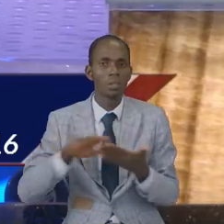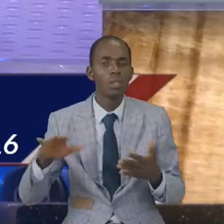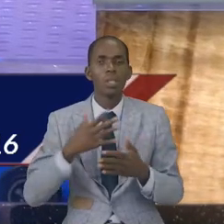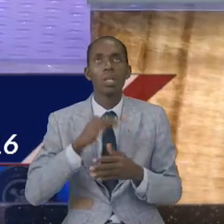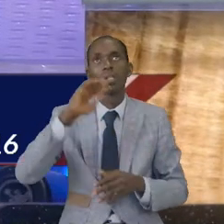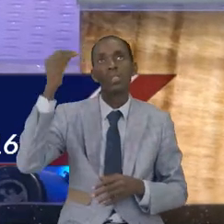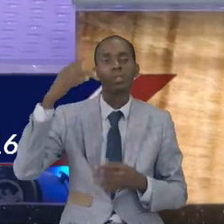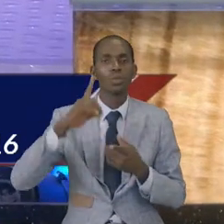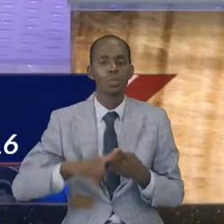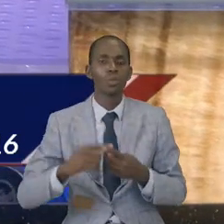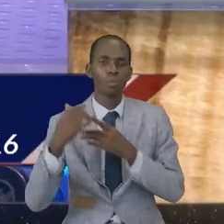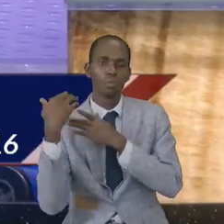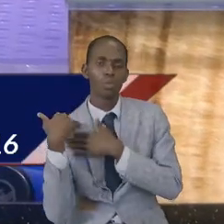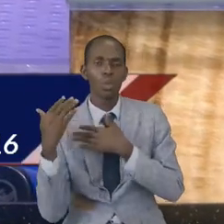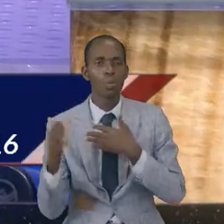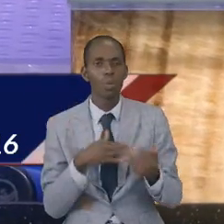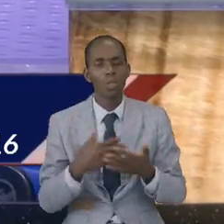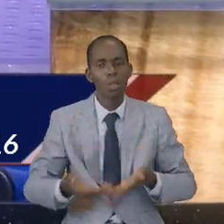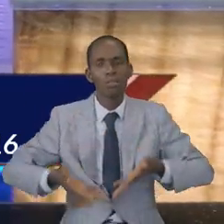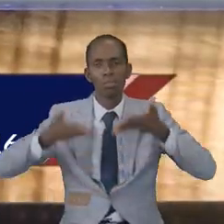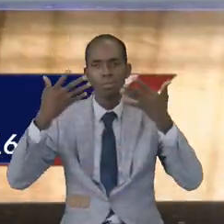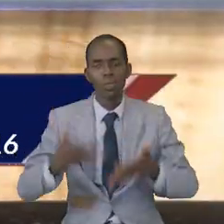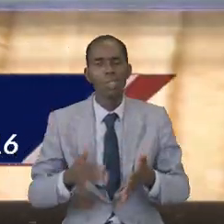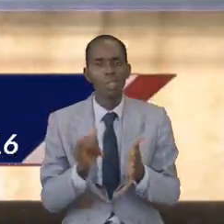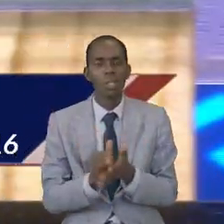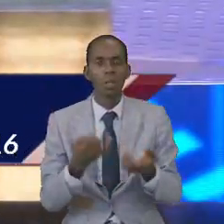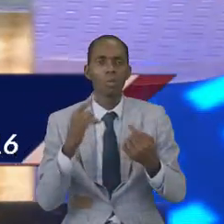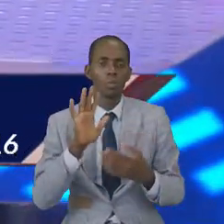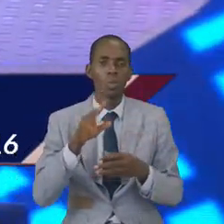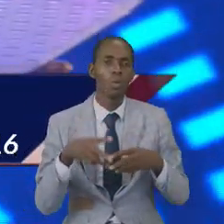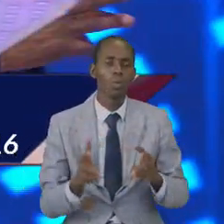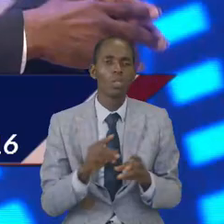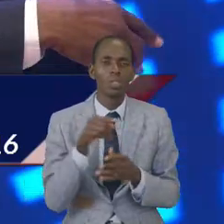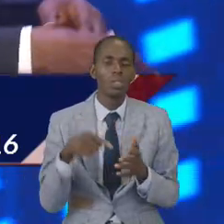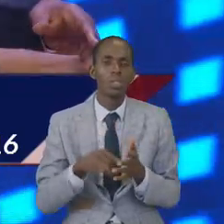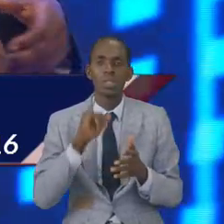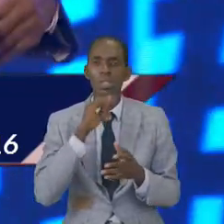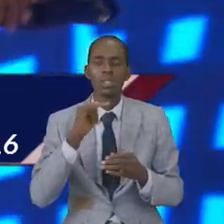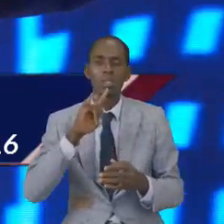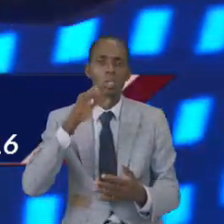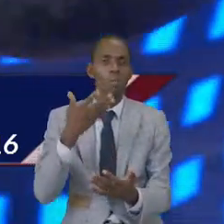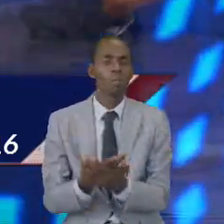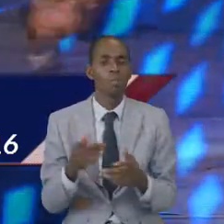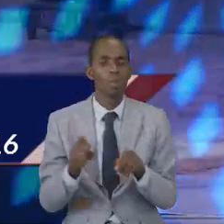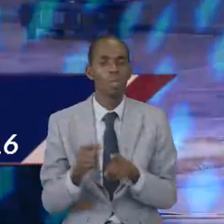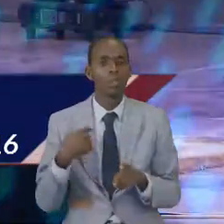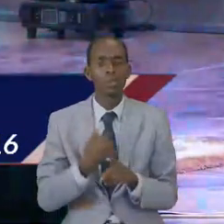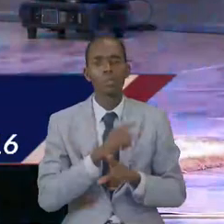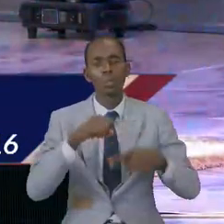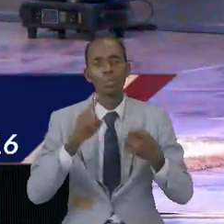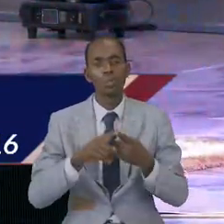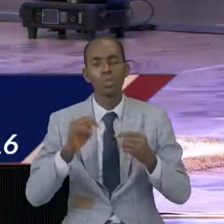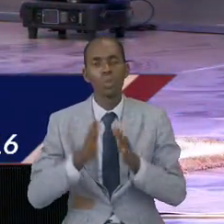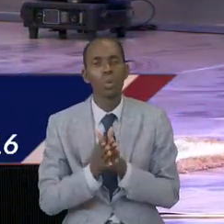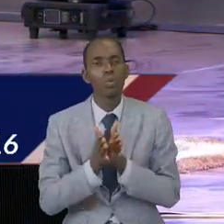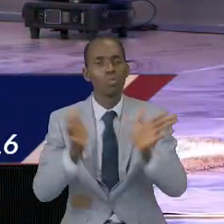to bear whatever burden comes your way. It says this is the evidence as we go to the field, as we